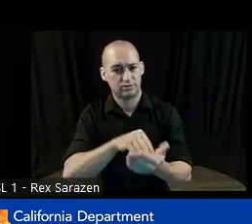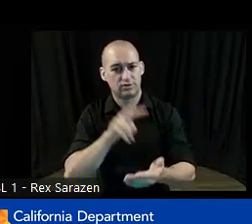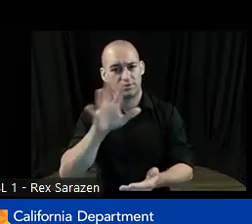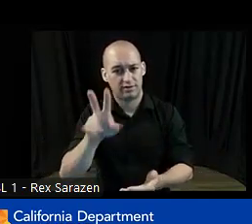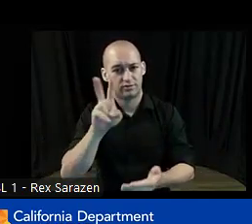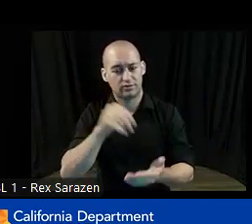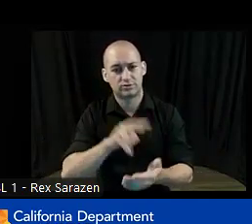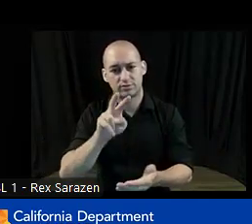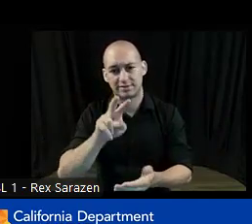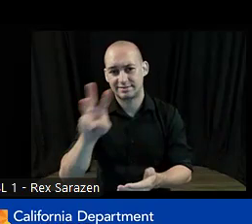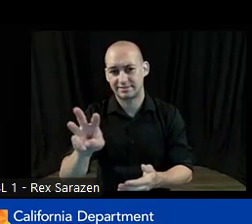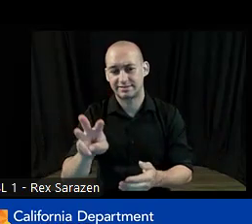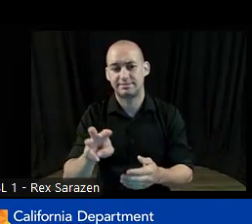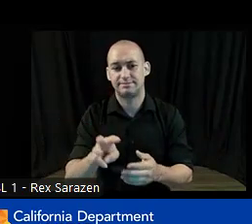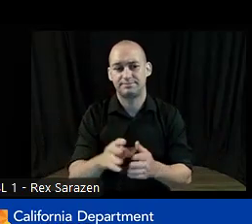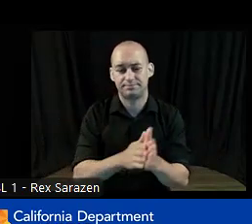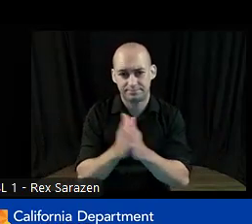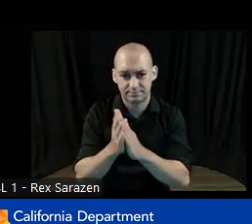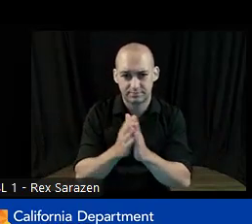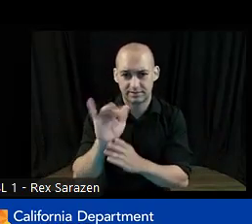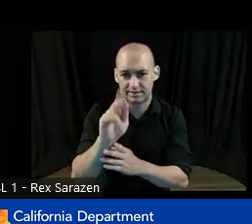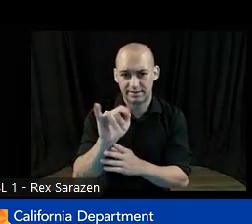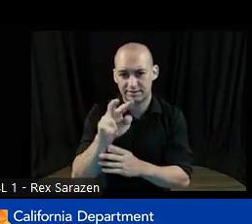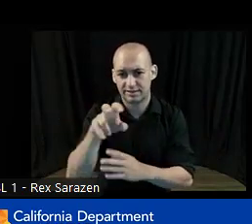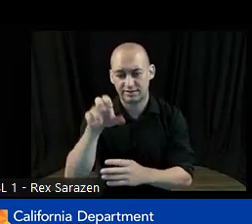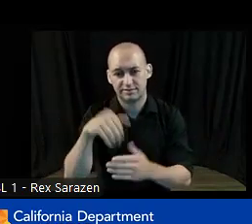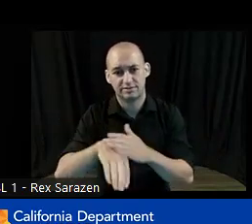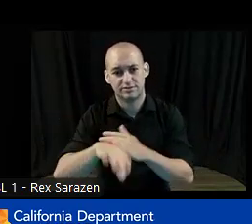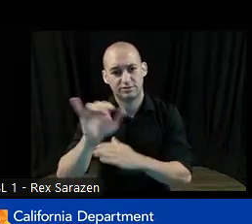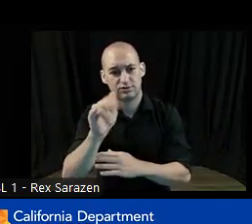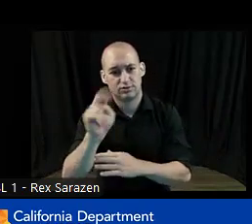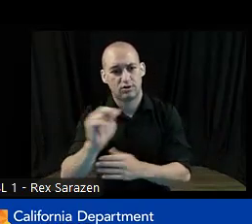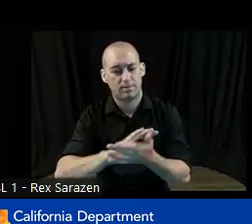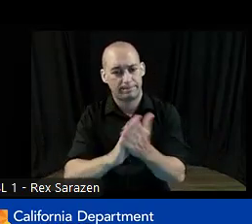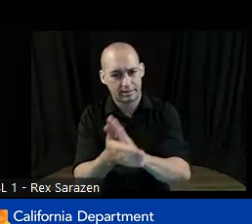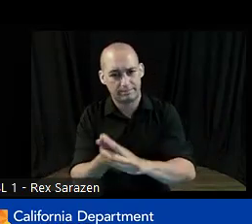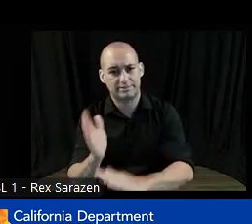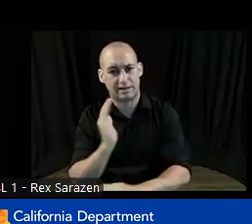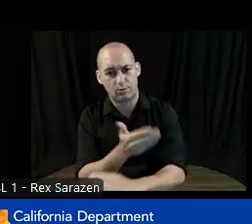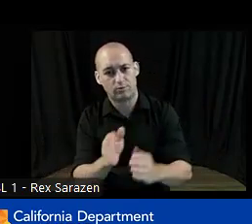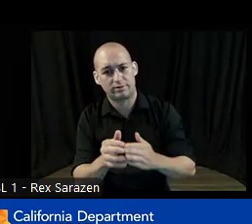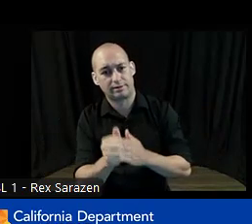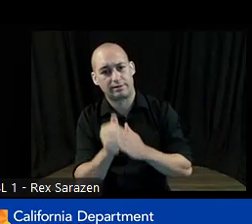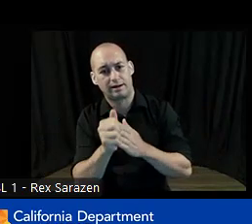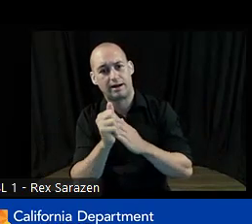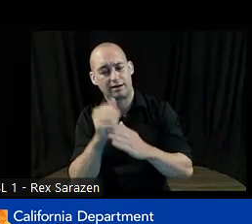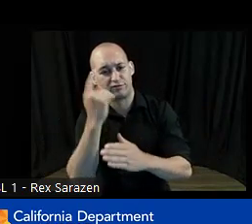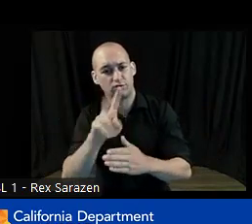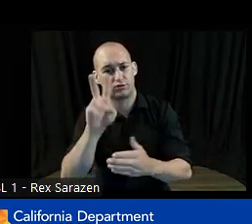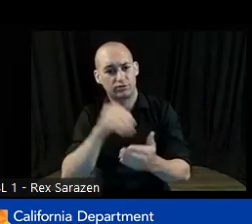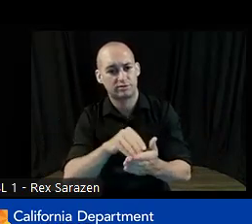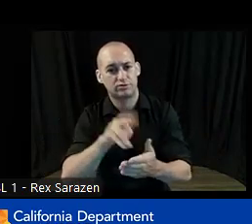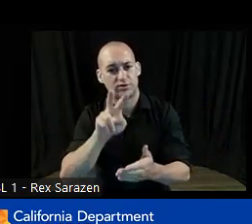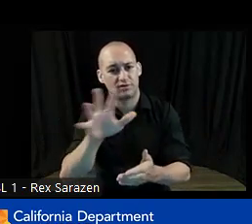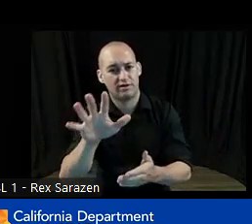2025-2026 initiatives in January, and those become our guide for the